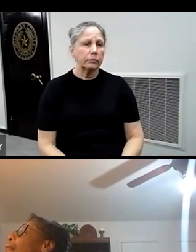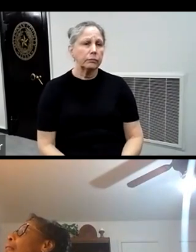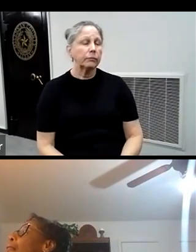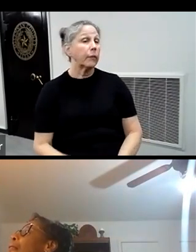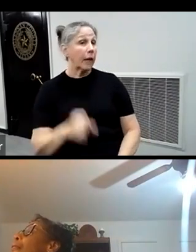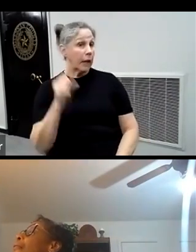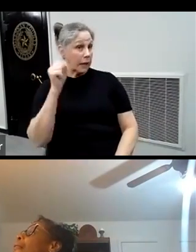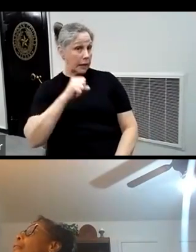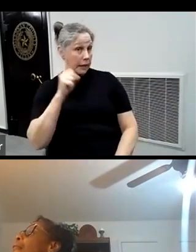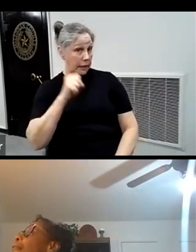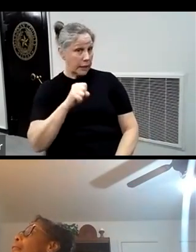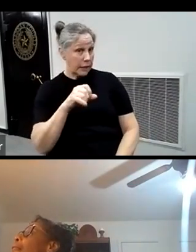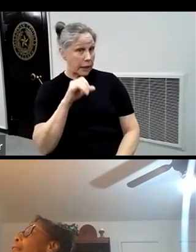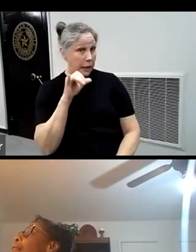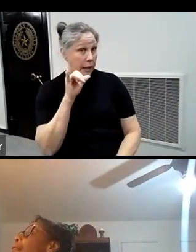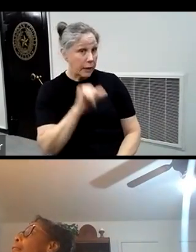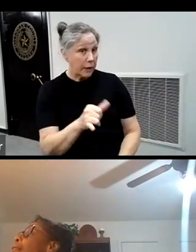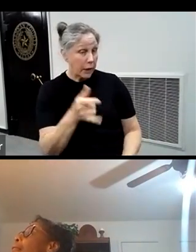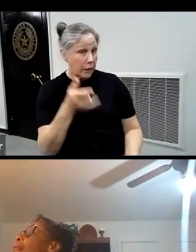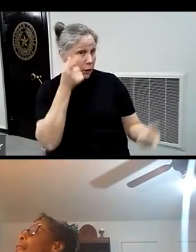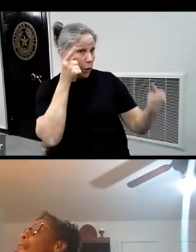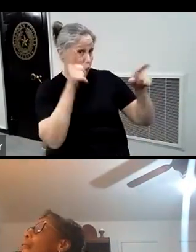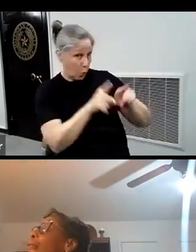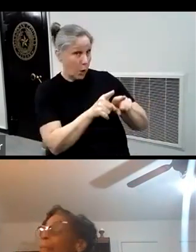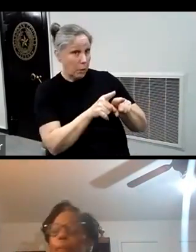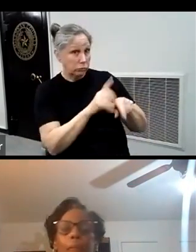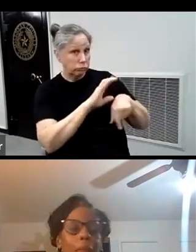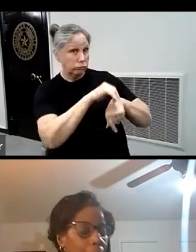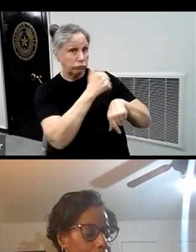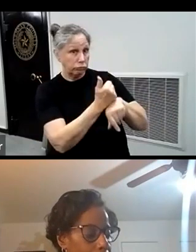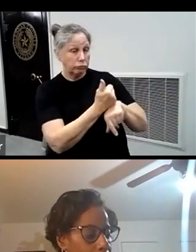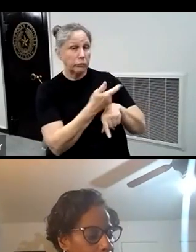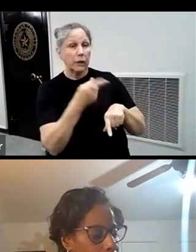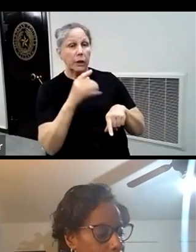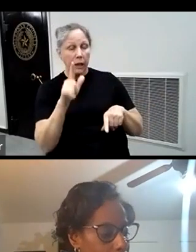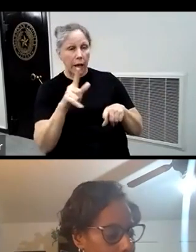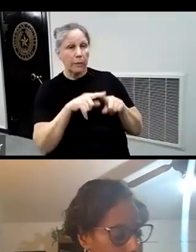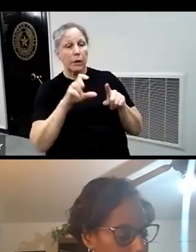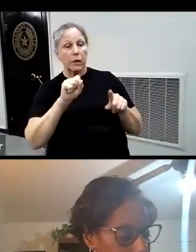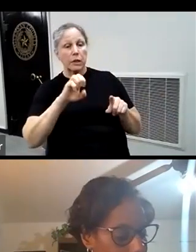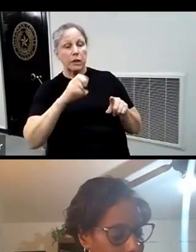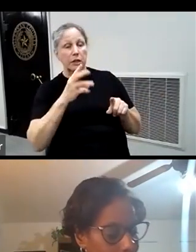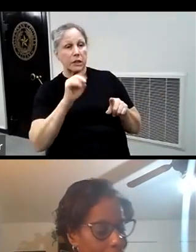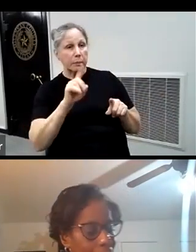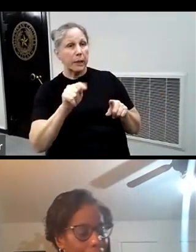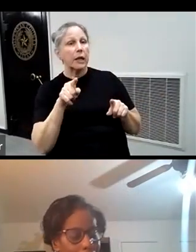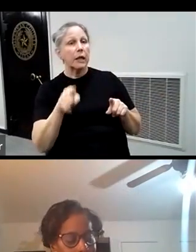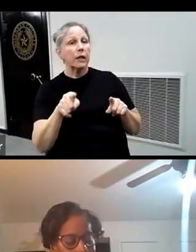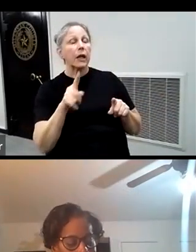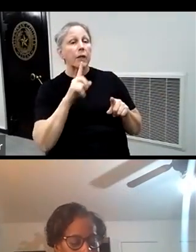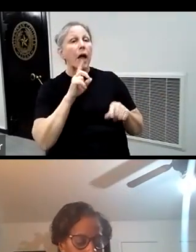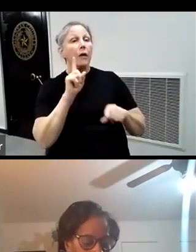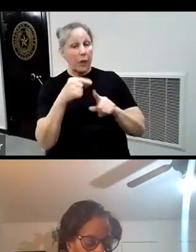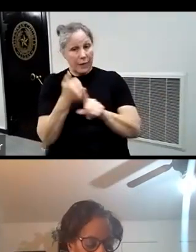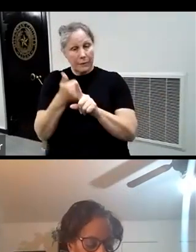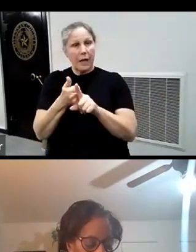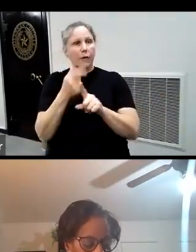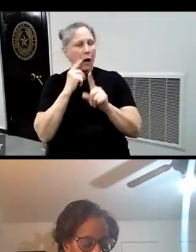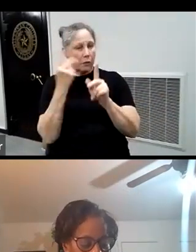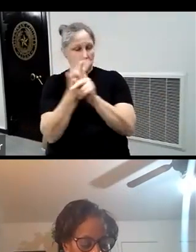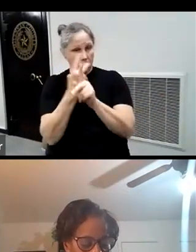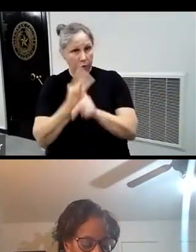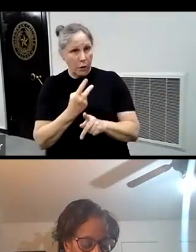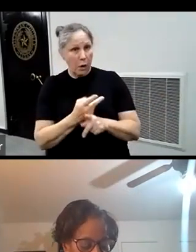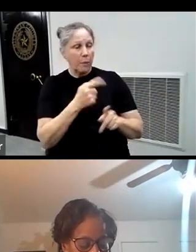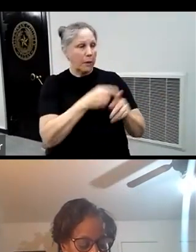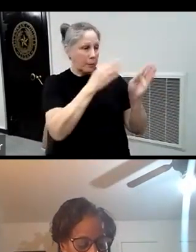Yes, so this is our agreement with Gabriel Roeder and Smith. They're the actuaries that put together our report on our